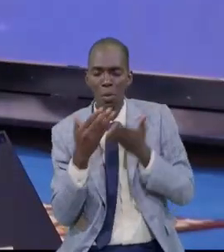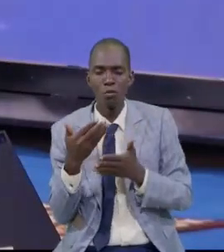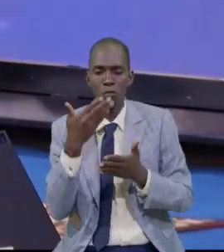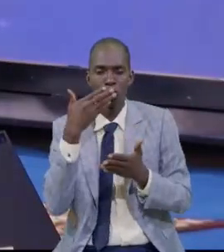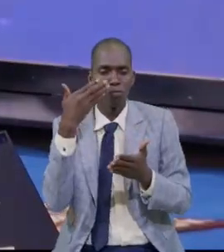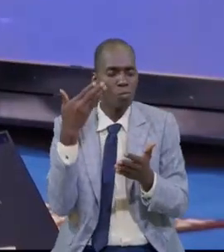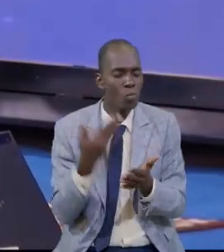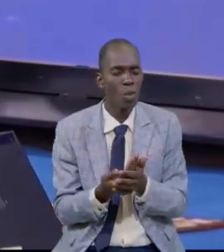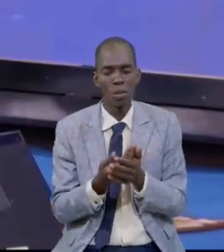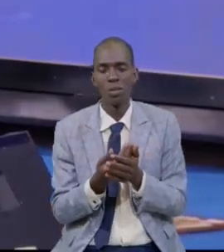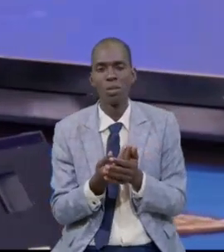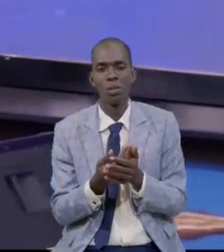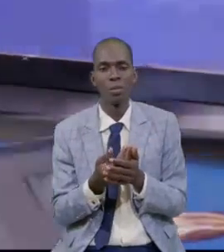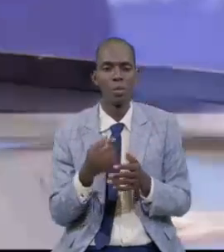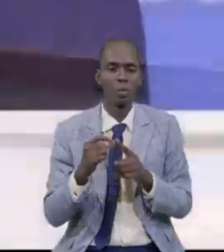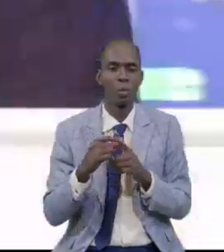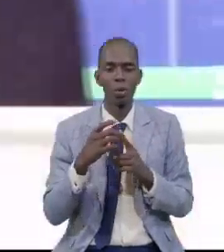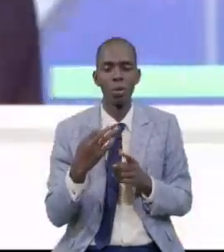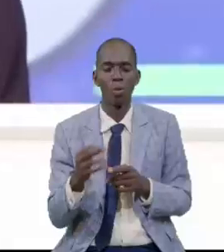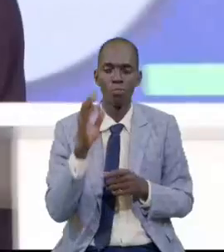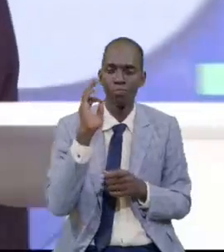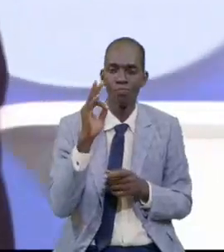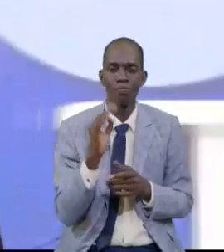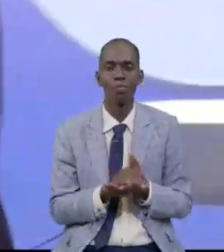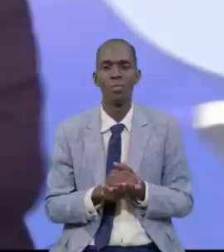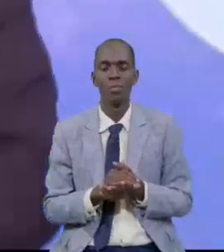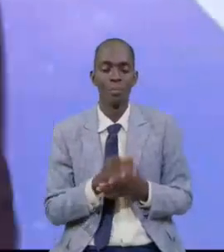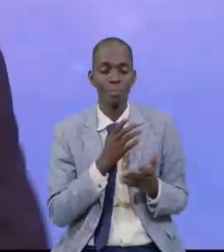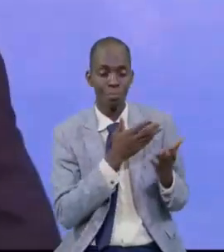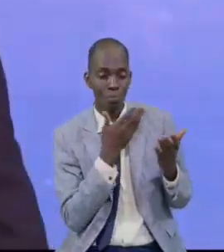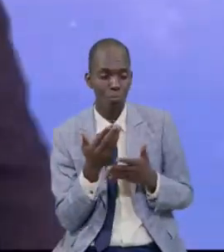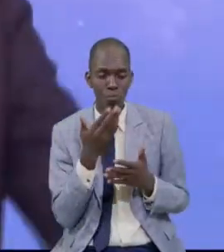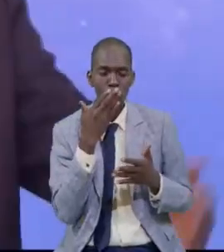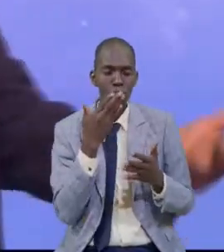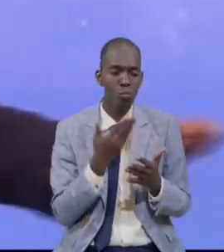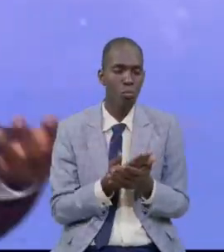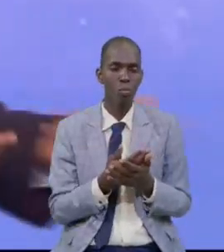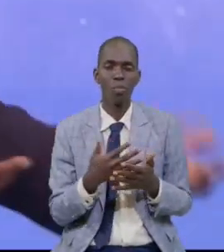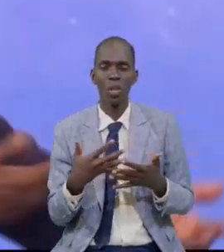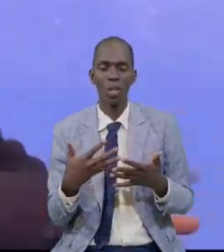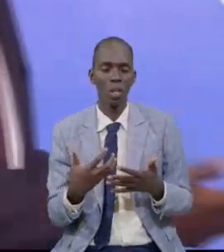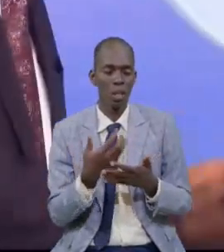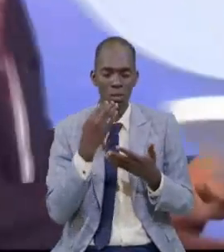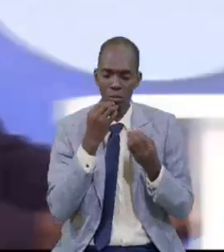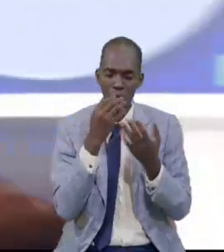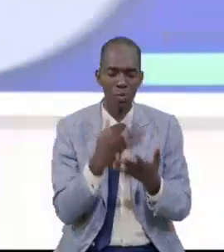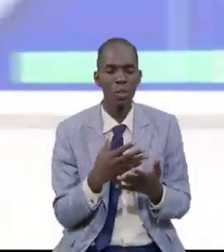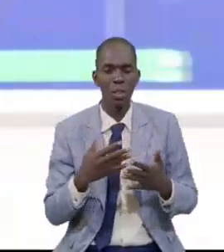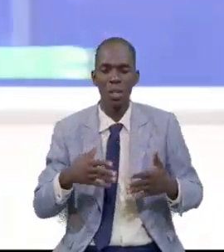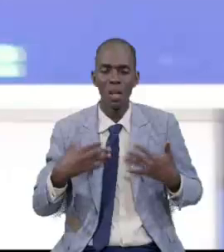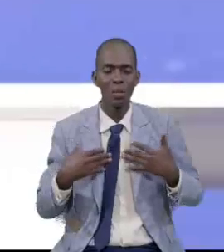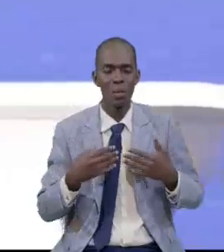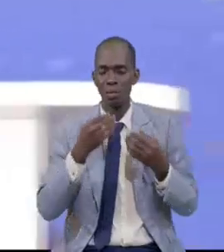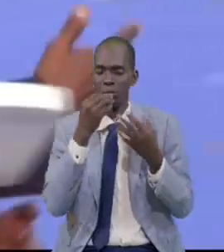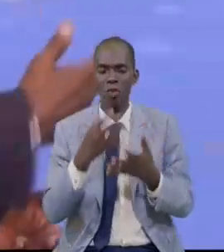bring glad news, good news, glad tidings. And it says, and they bring the good